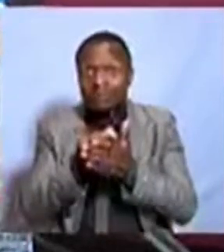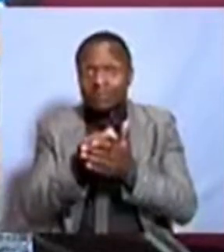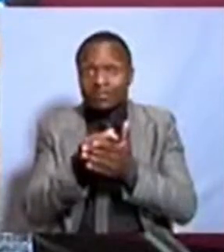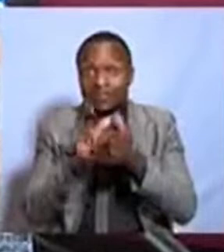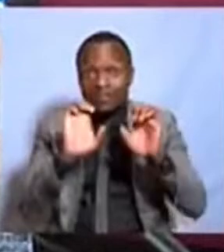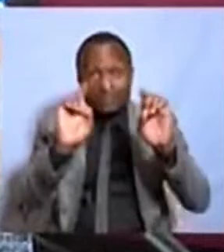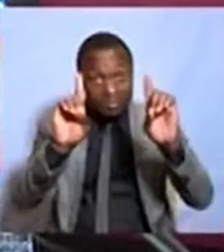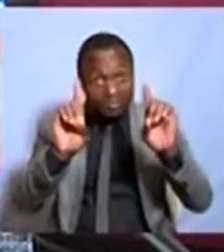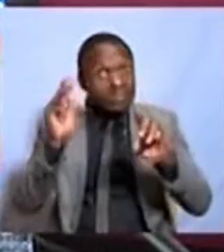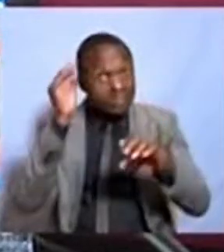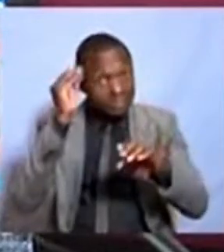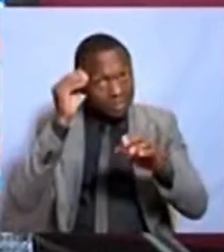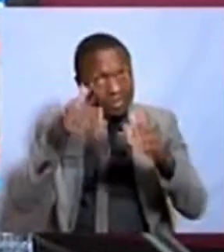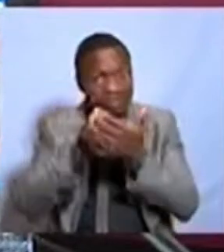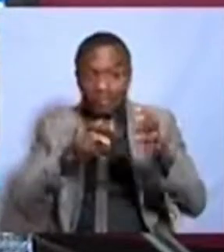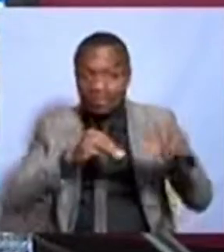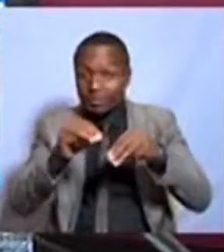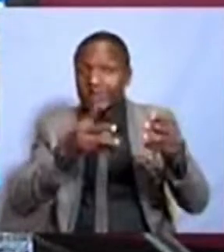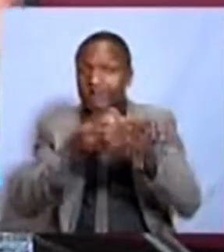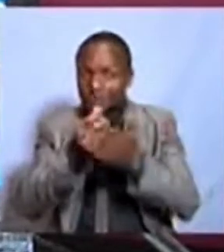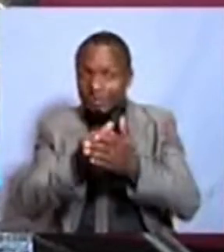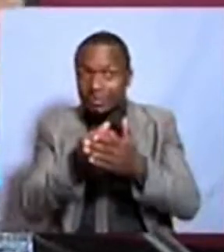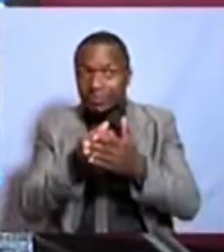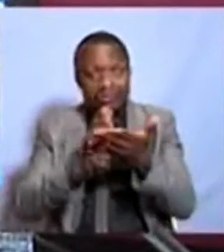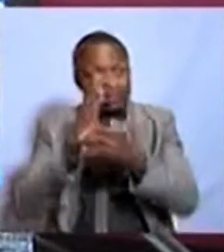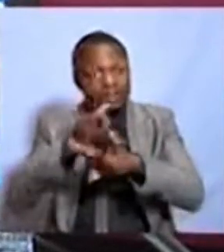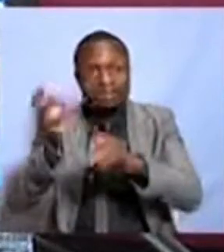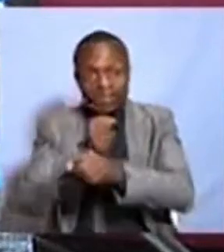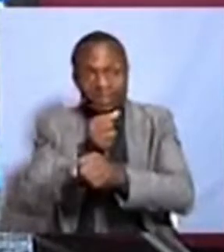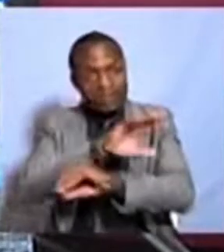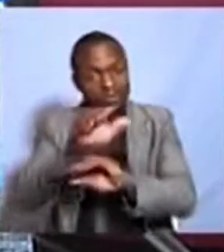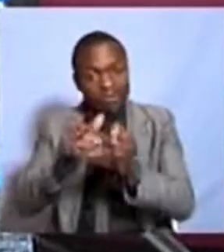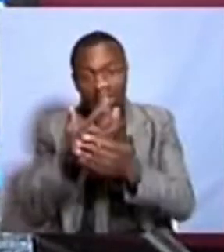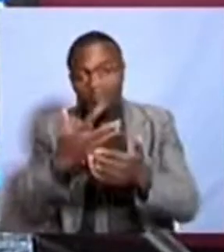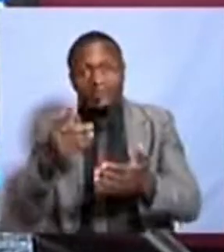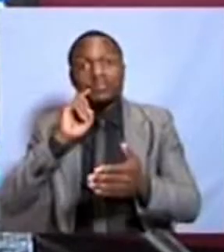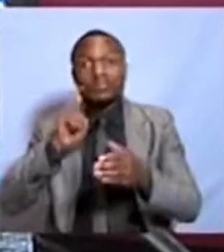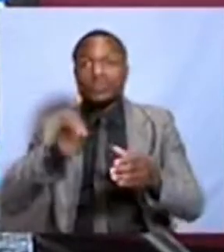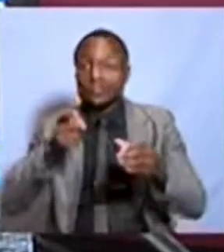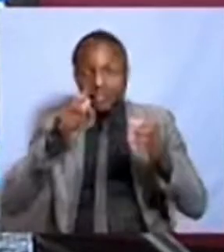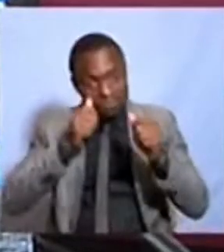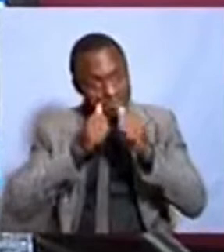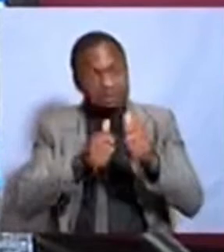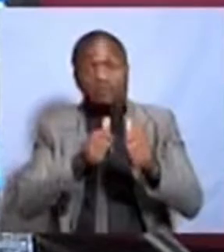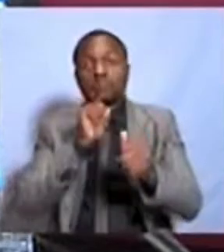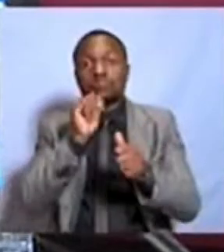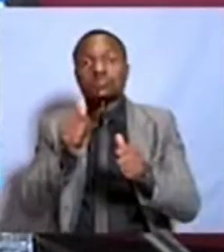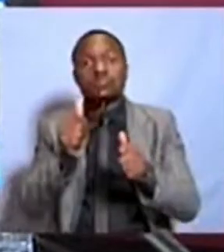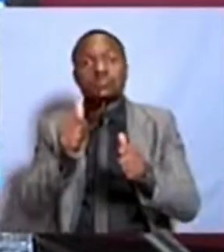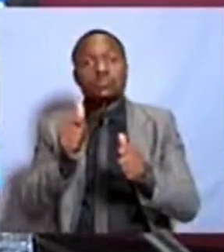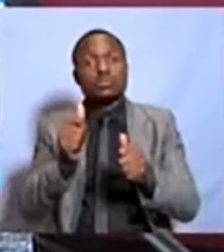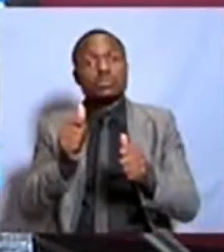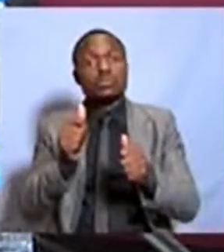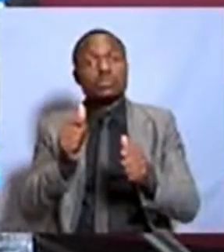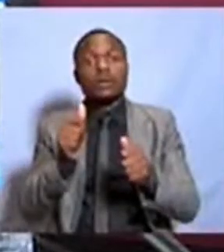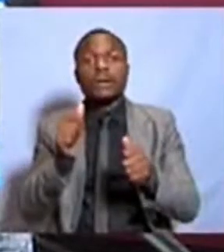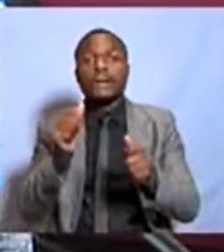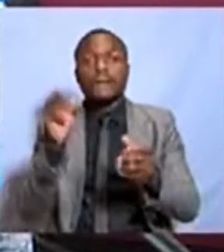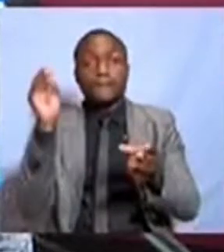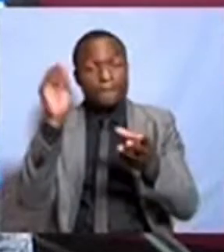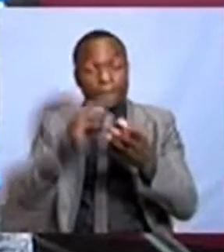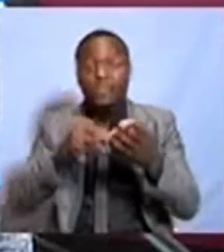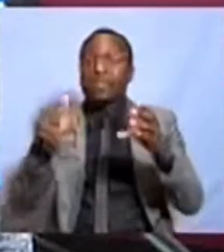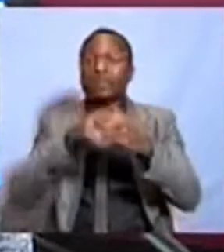how to manage the finances after they get them? All those things need to be followed through. So it's not just a matter of input, it's also a matter